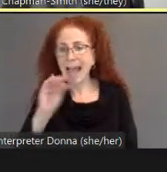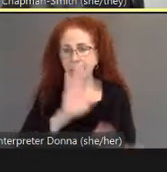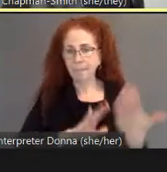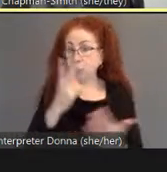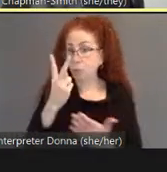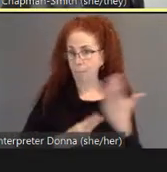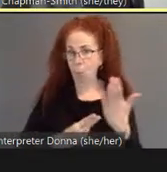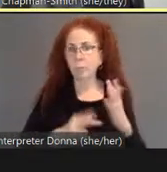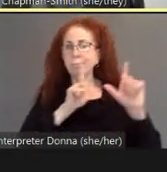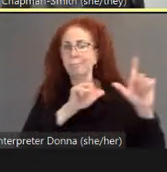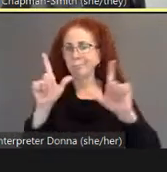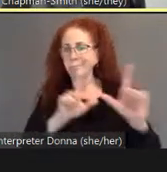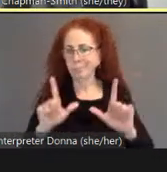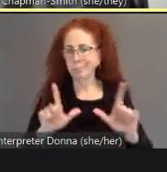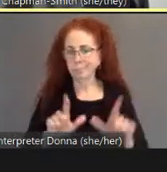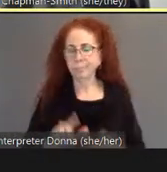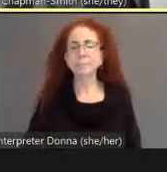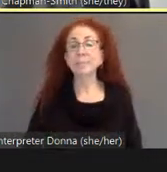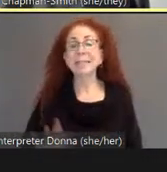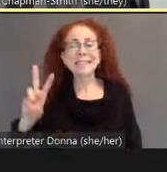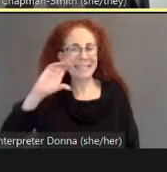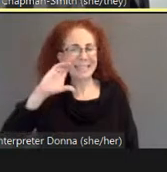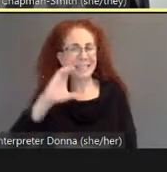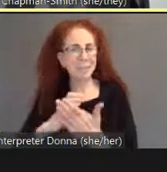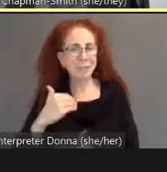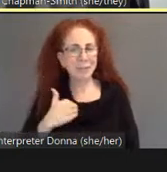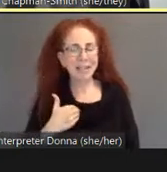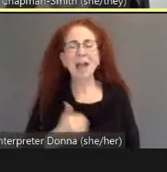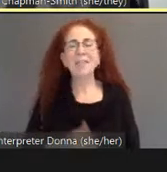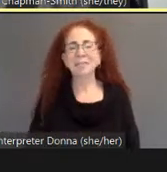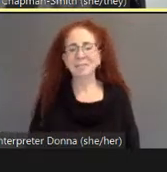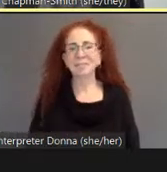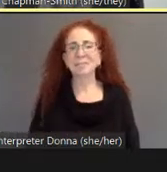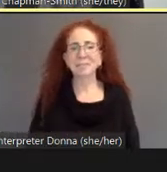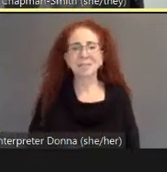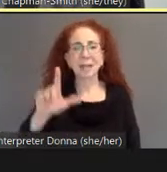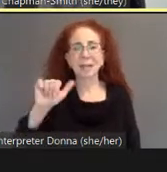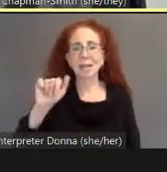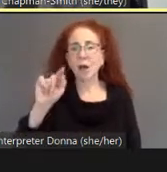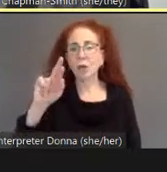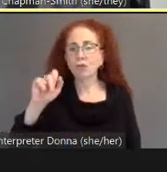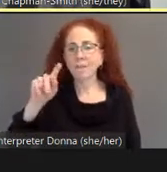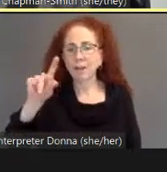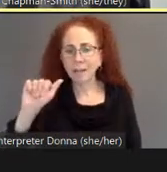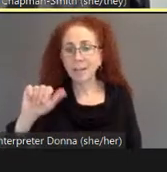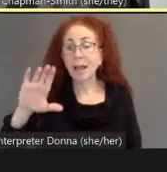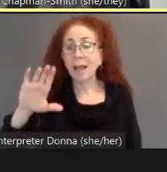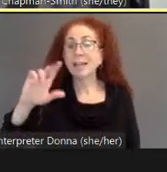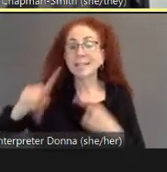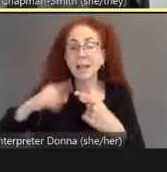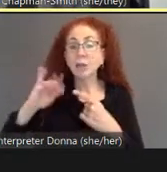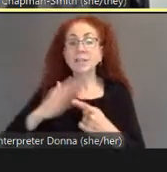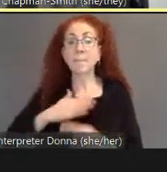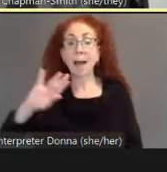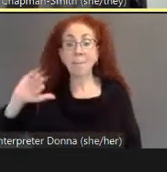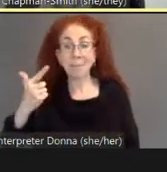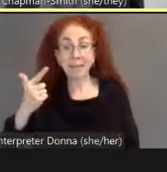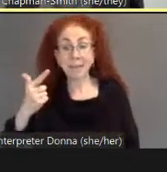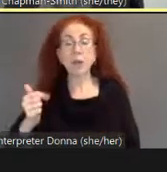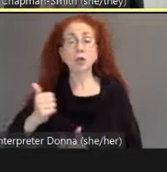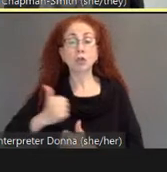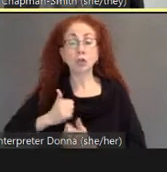productions. The 6 thumbnail pictures are of La Traviata, Cycles of My Being,